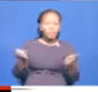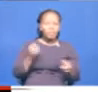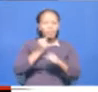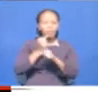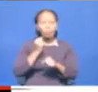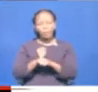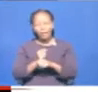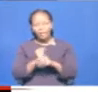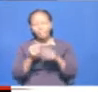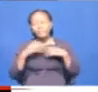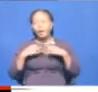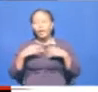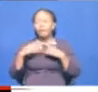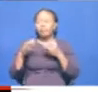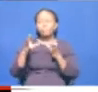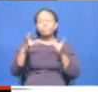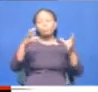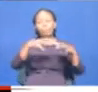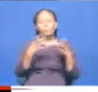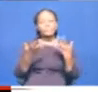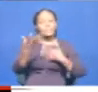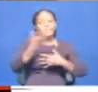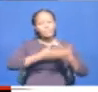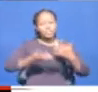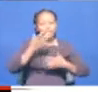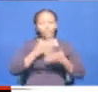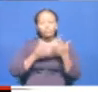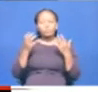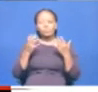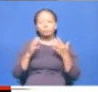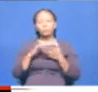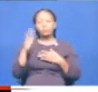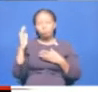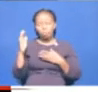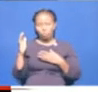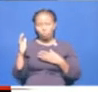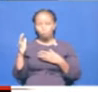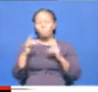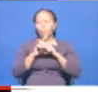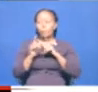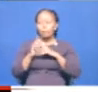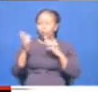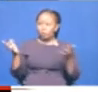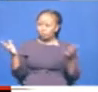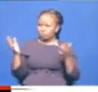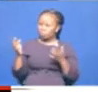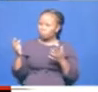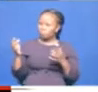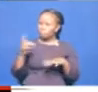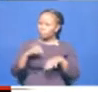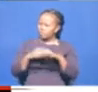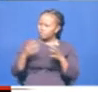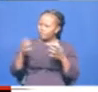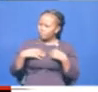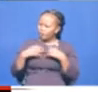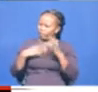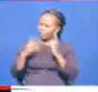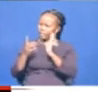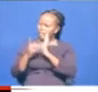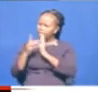community sense, more of a vibrant community. And what you find also with mixed-use developments, the developers behind these